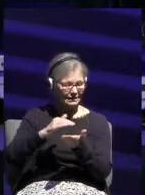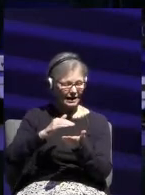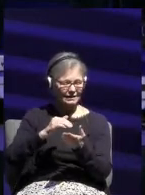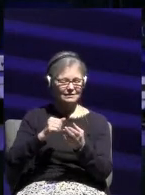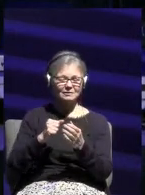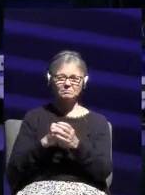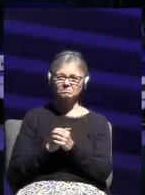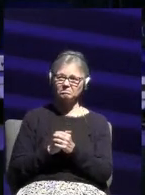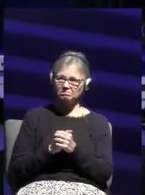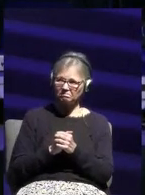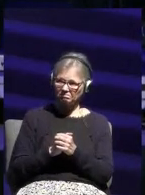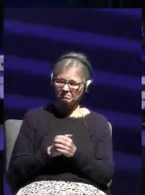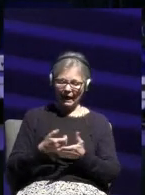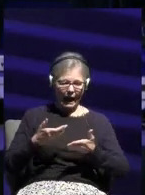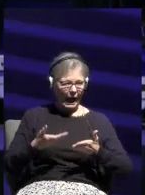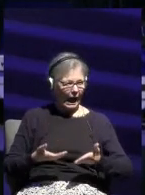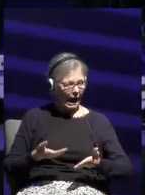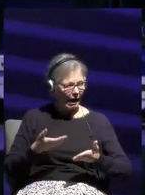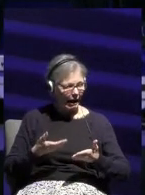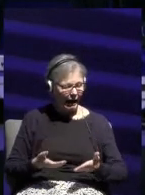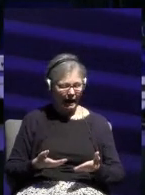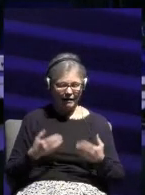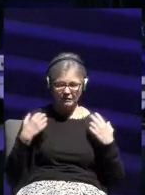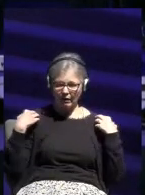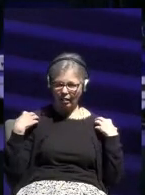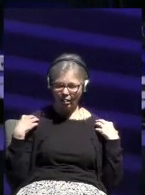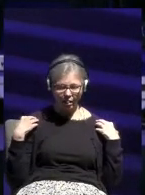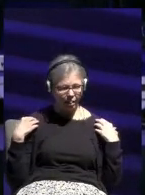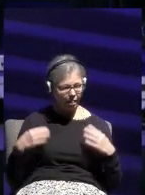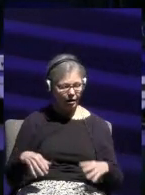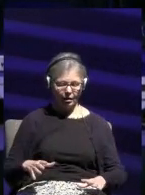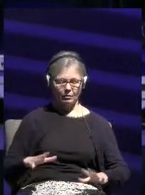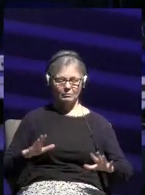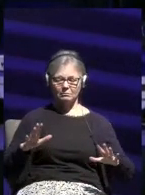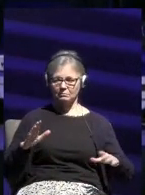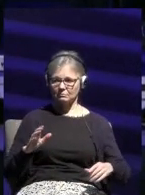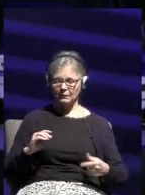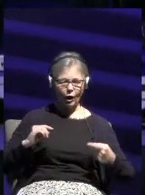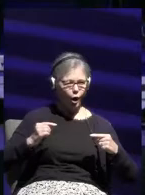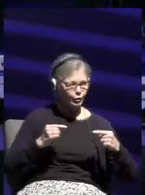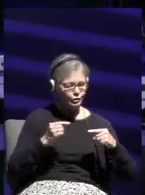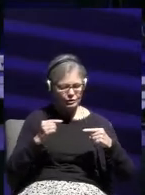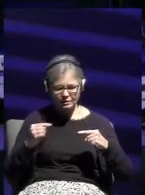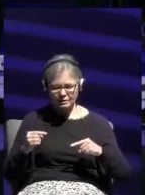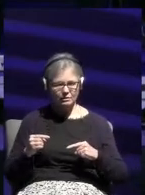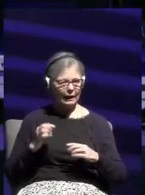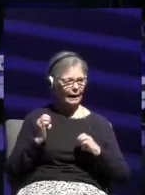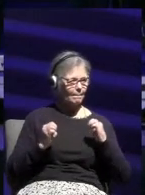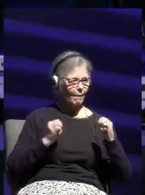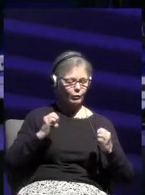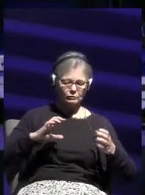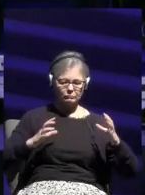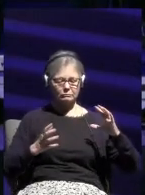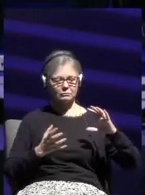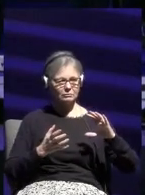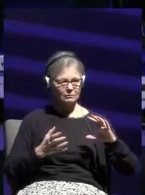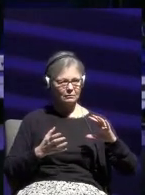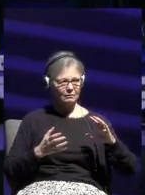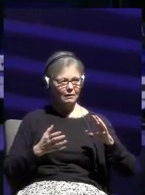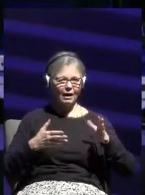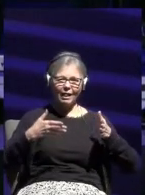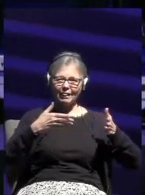is that heavy tension and the healing of wounds in our life and that tension